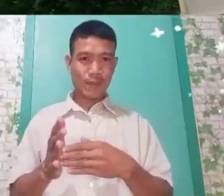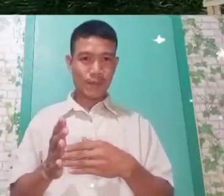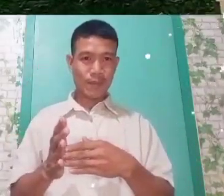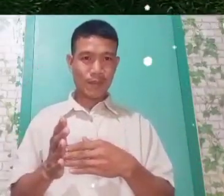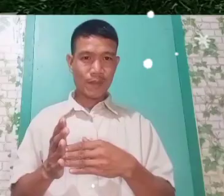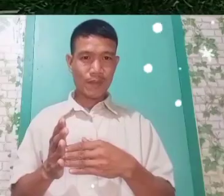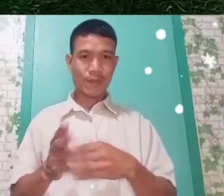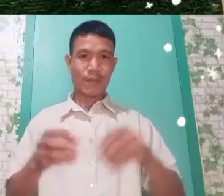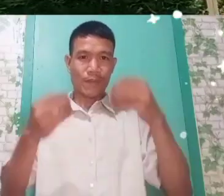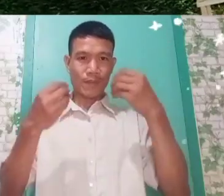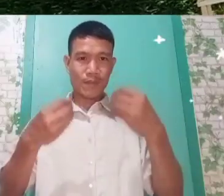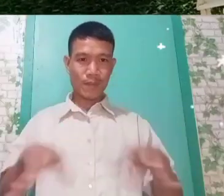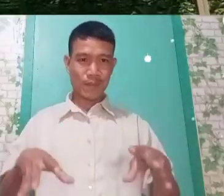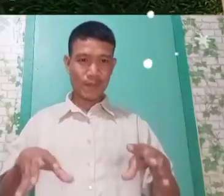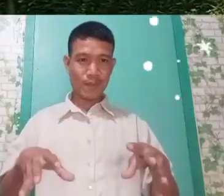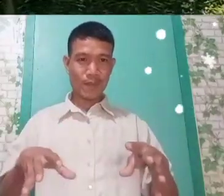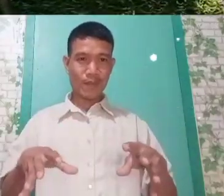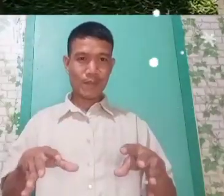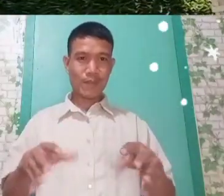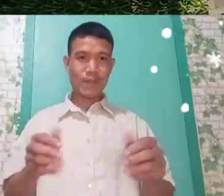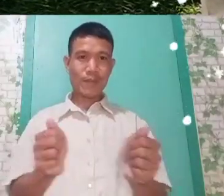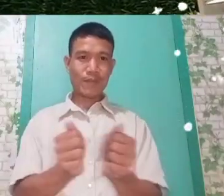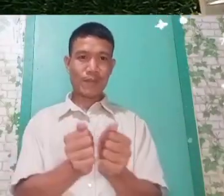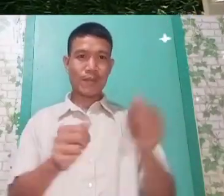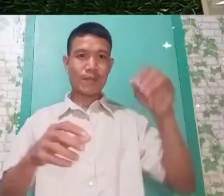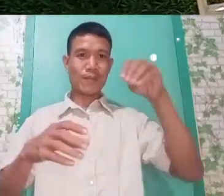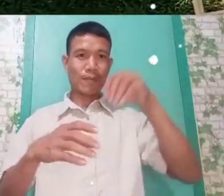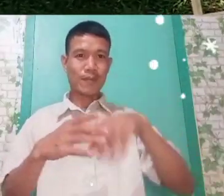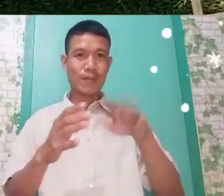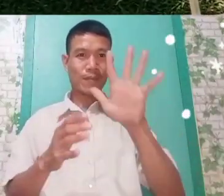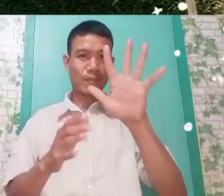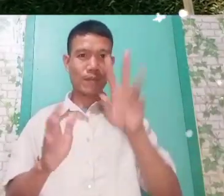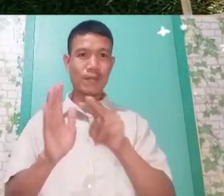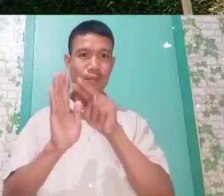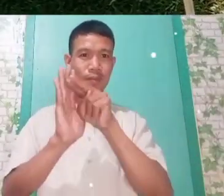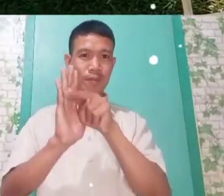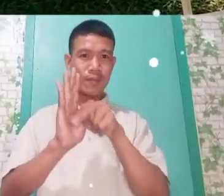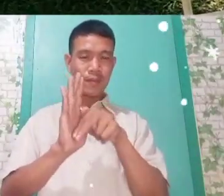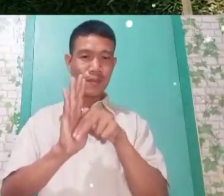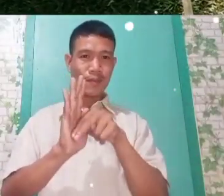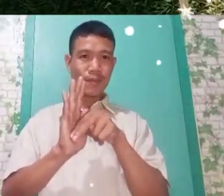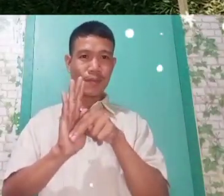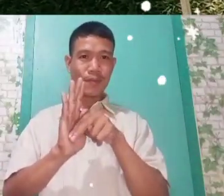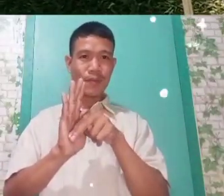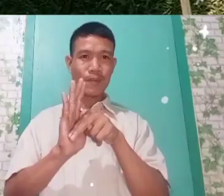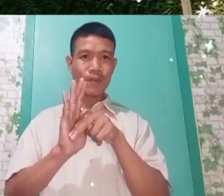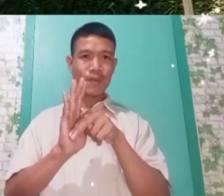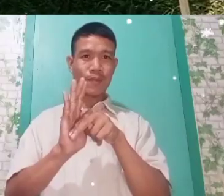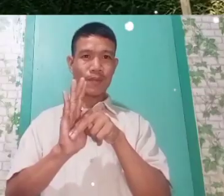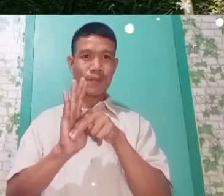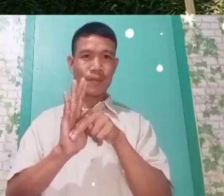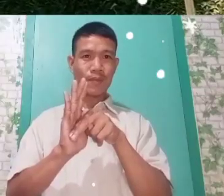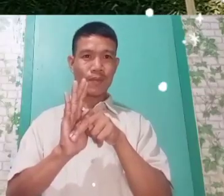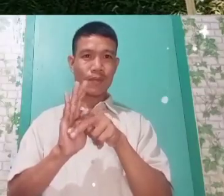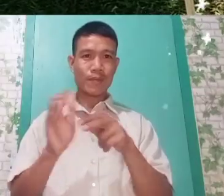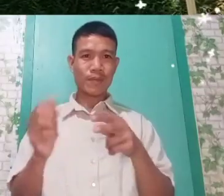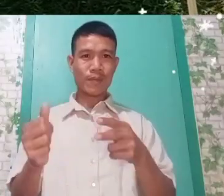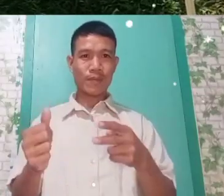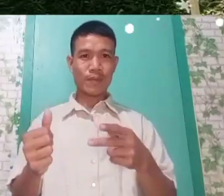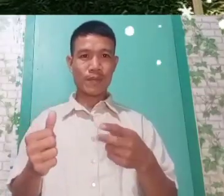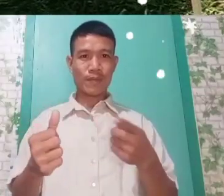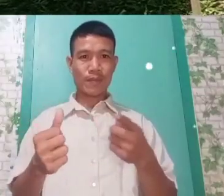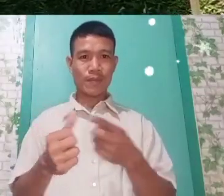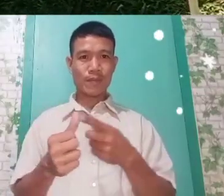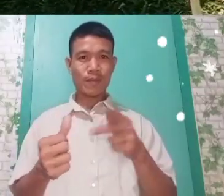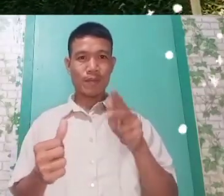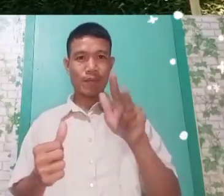the 5 hours. So unluckily, the first 3 hours I did it